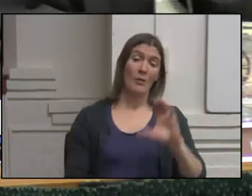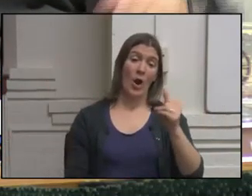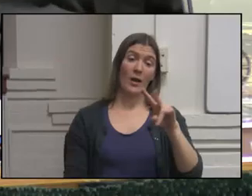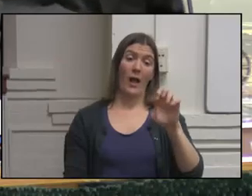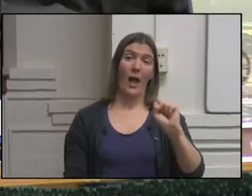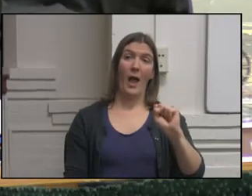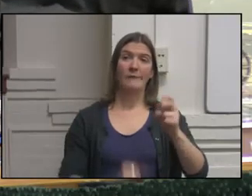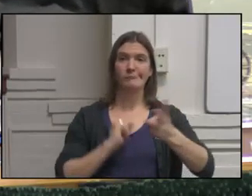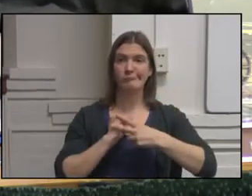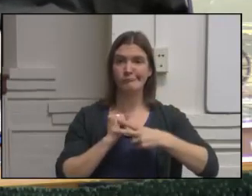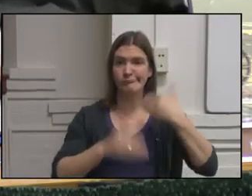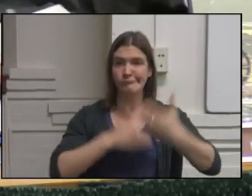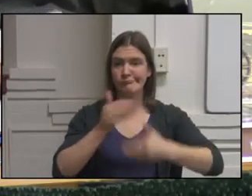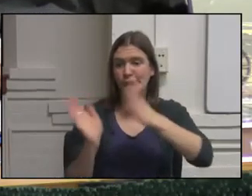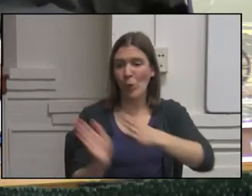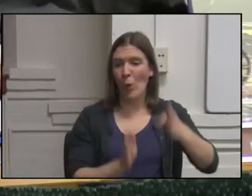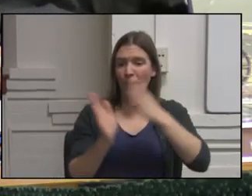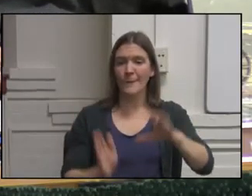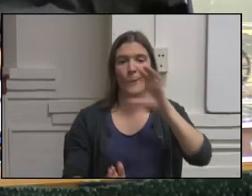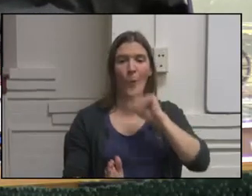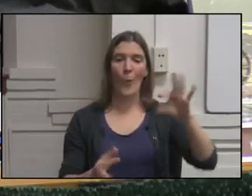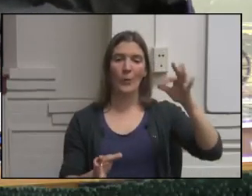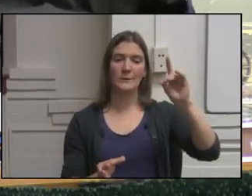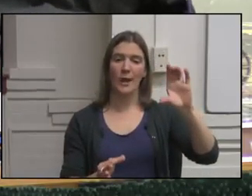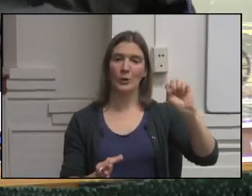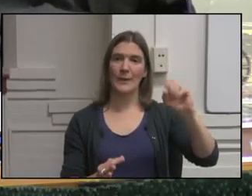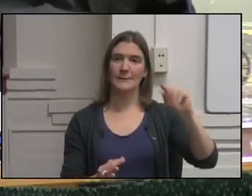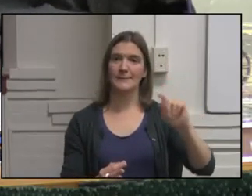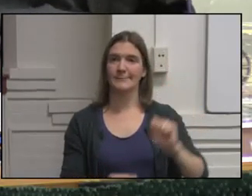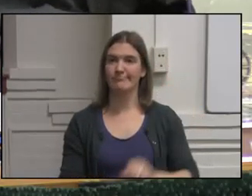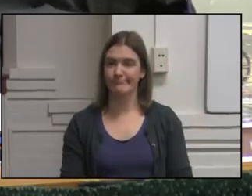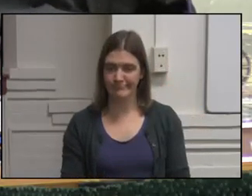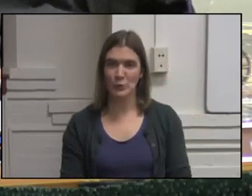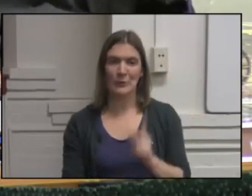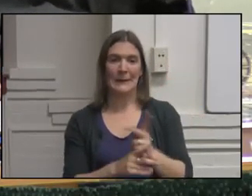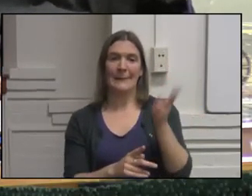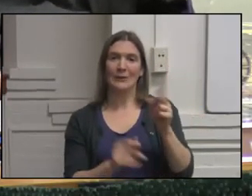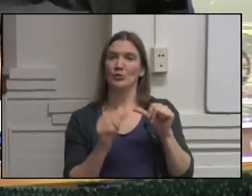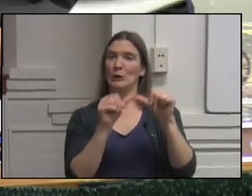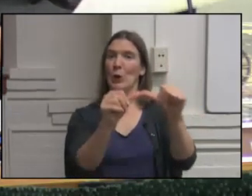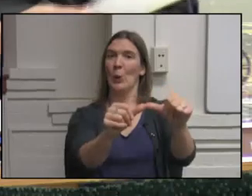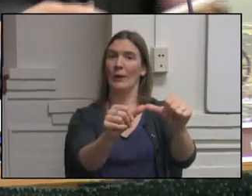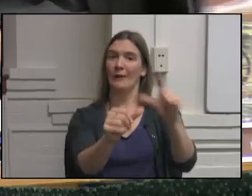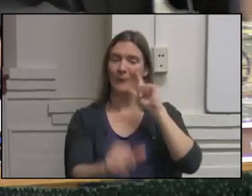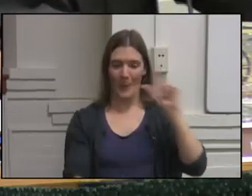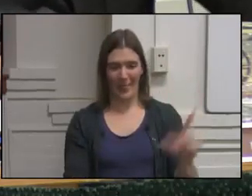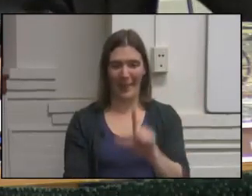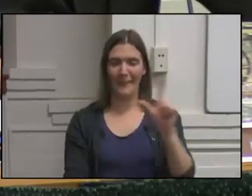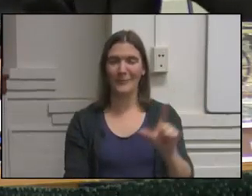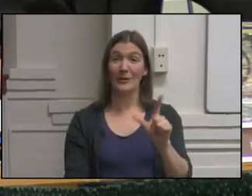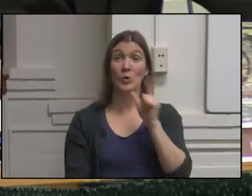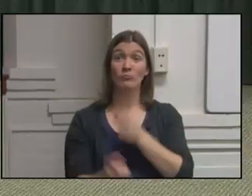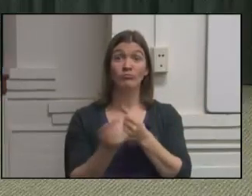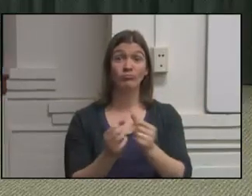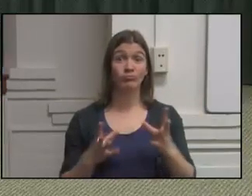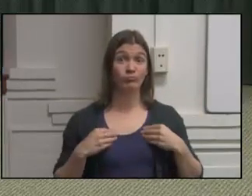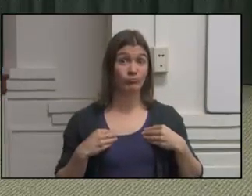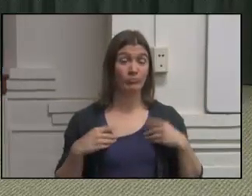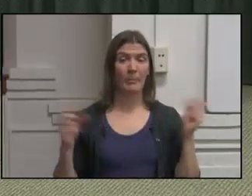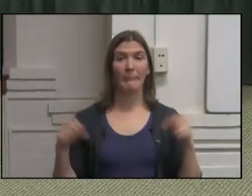the Dunham-Mason Fund to organize, conserve, and improve access to local history materials at Brooks Memorial Library. All those in